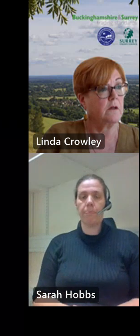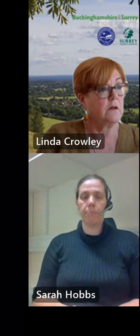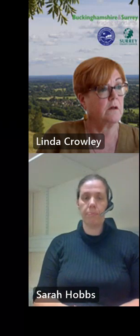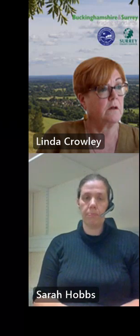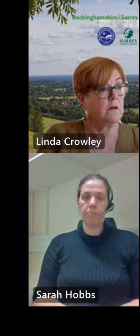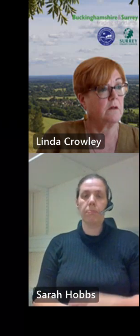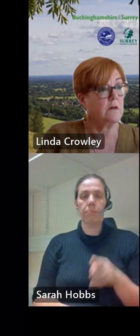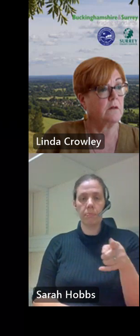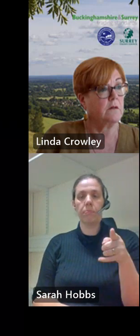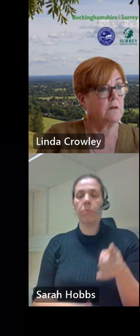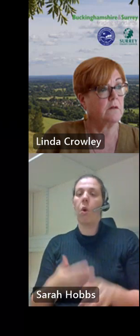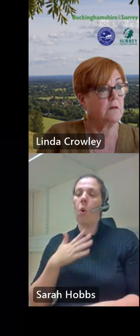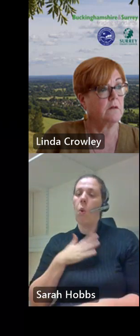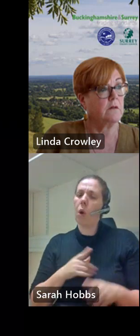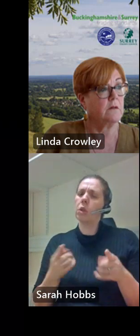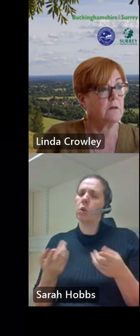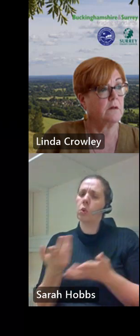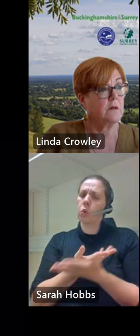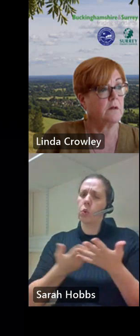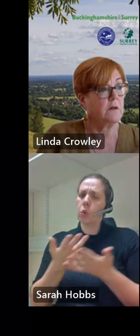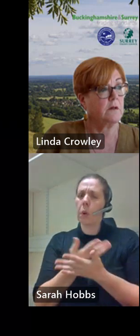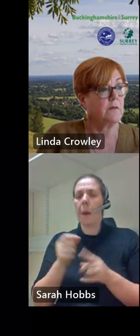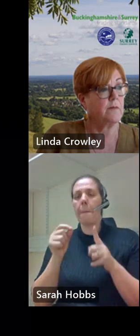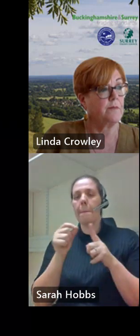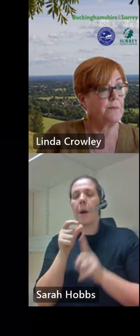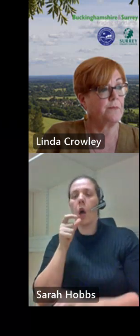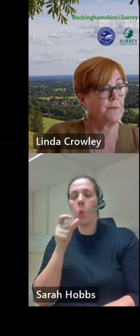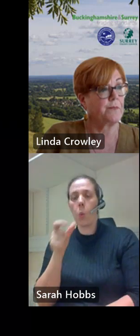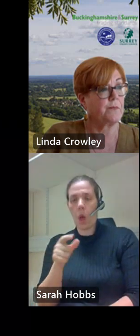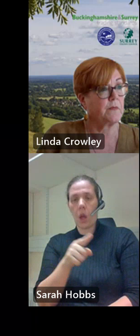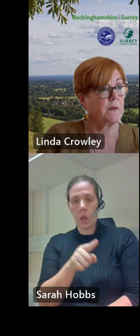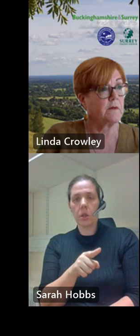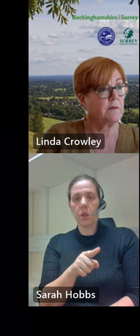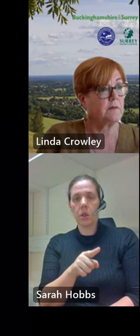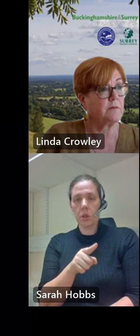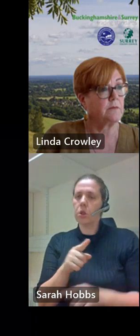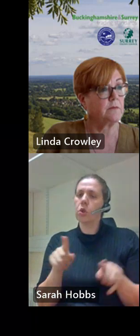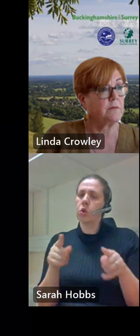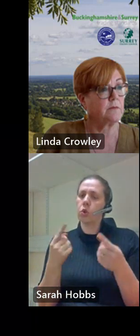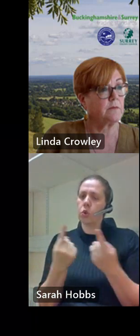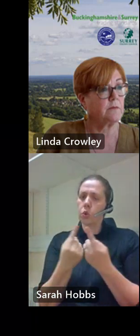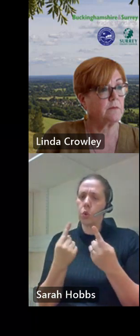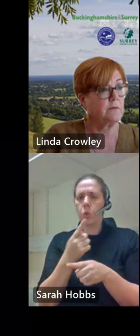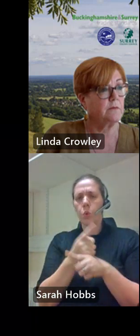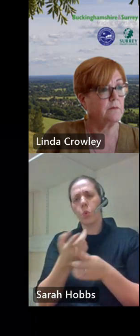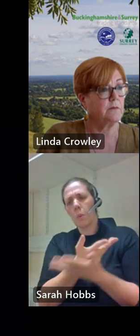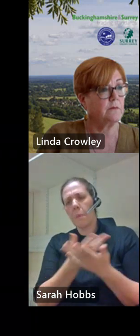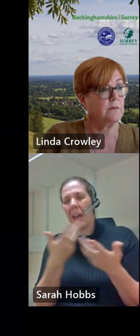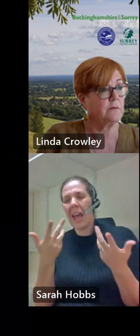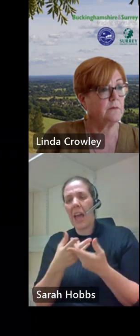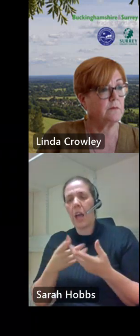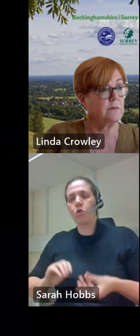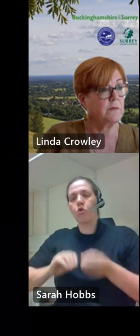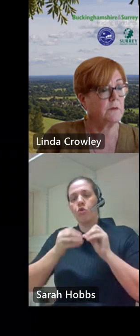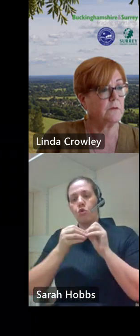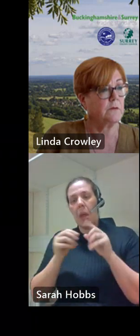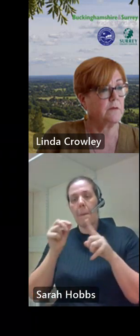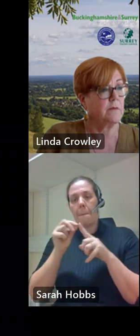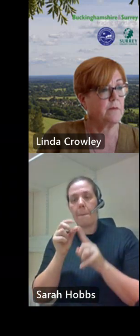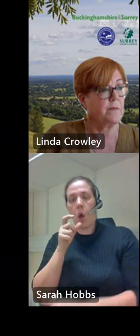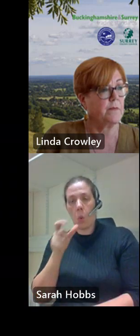I just wanted to touch on a little bit about passwords, and we will talk about how you can create those in a later slide. On